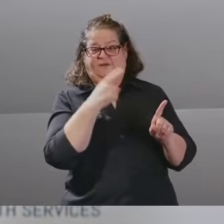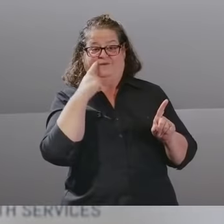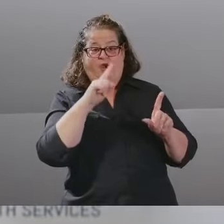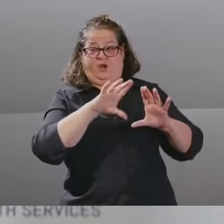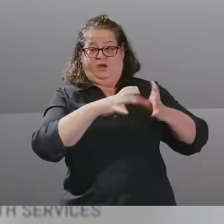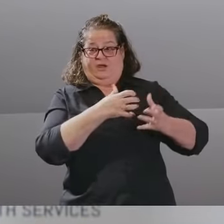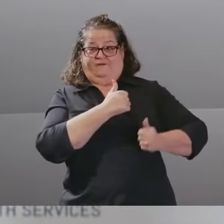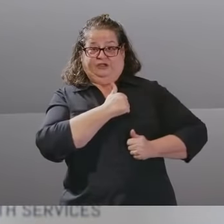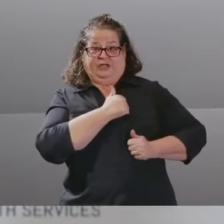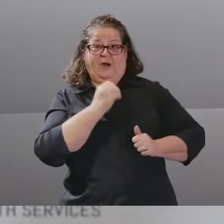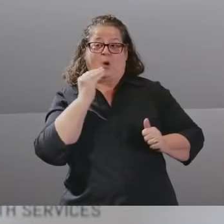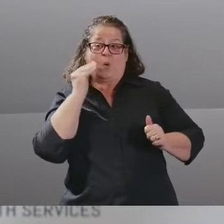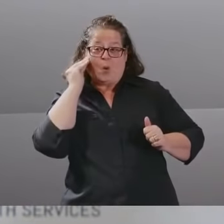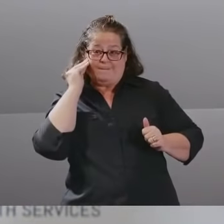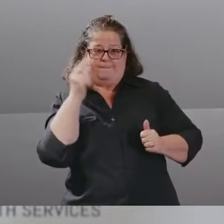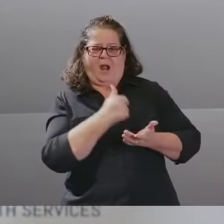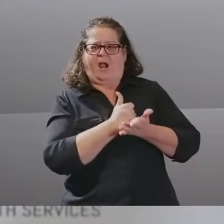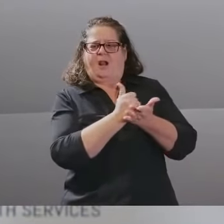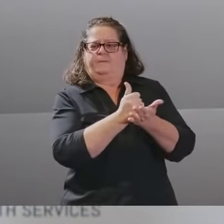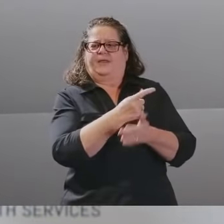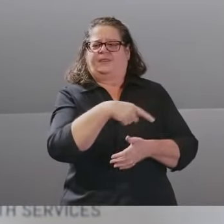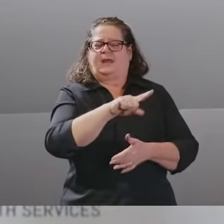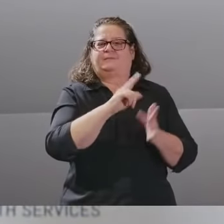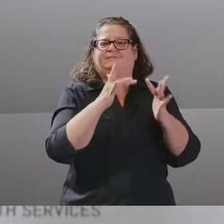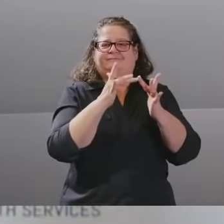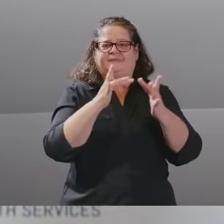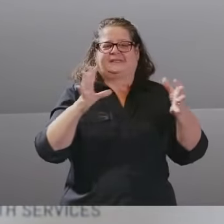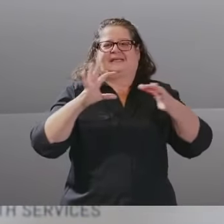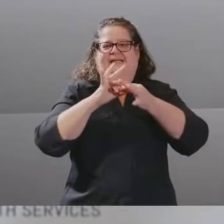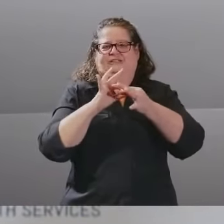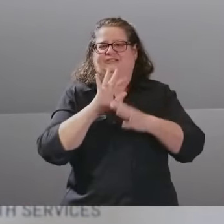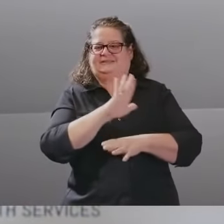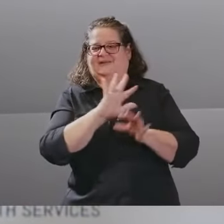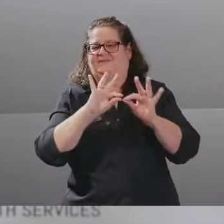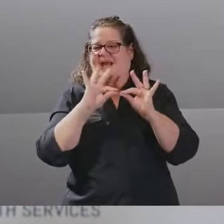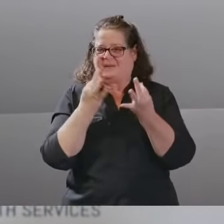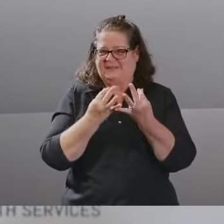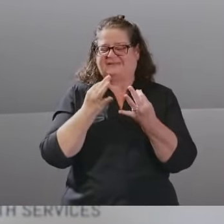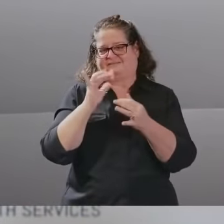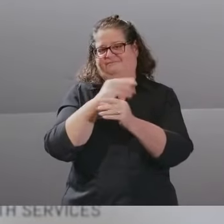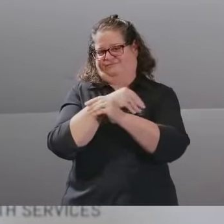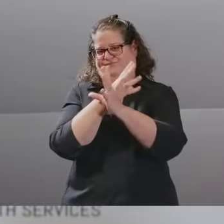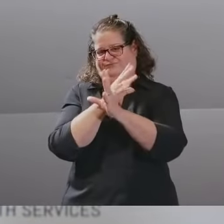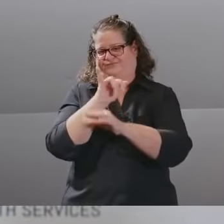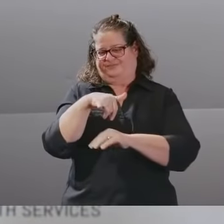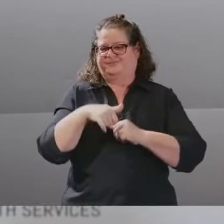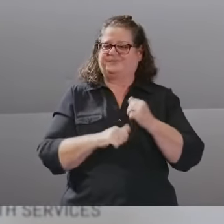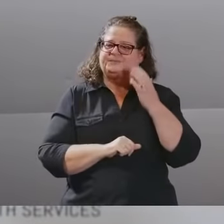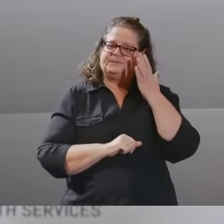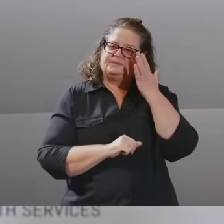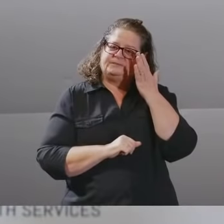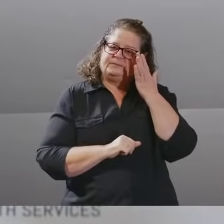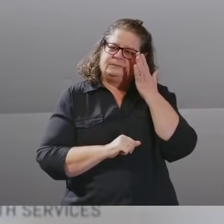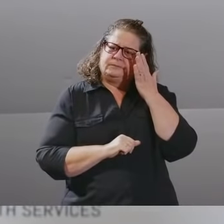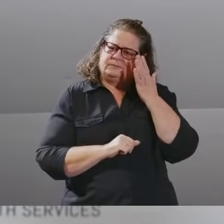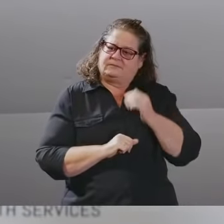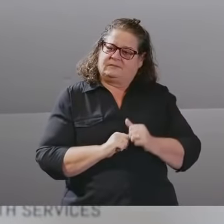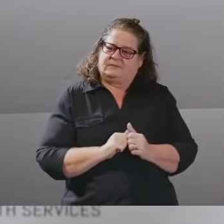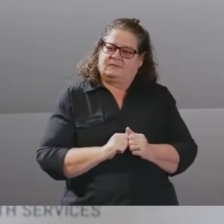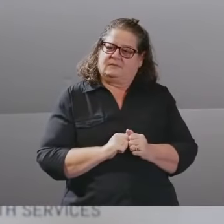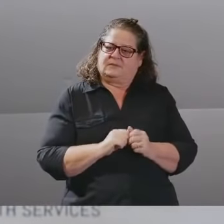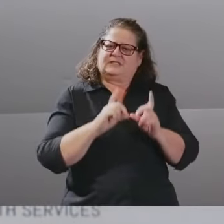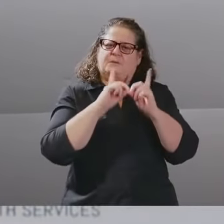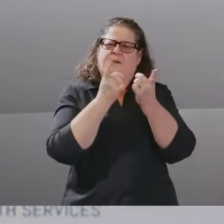facilitating connections between families and loved ones. The Department of Administration has collaborated with state and local